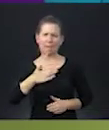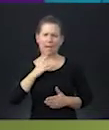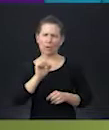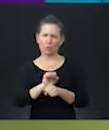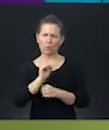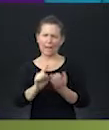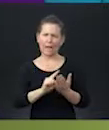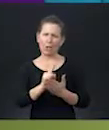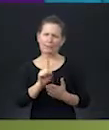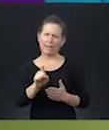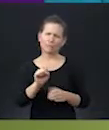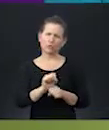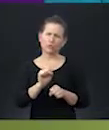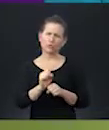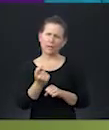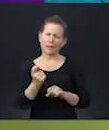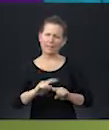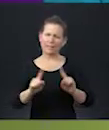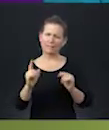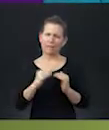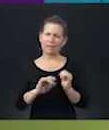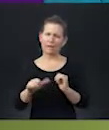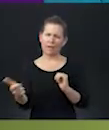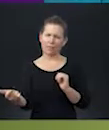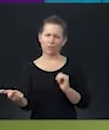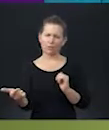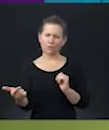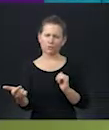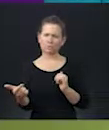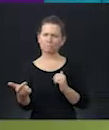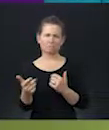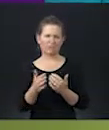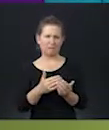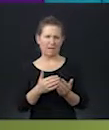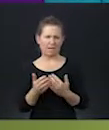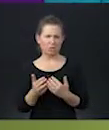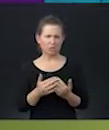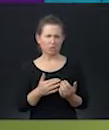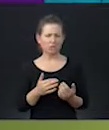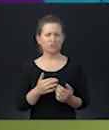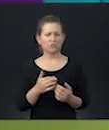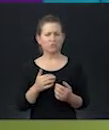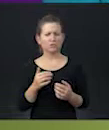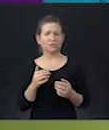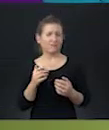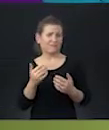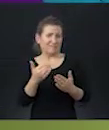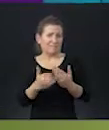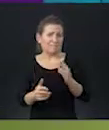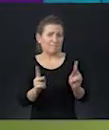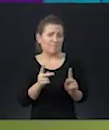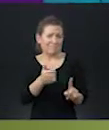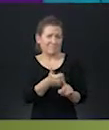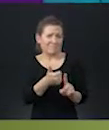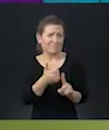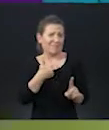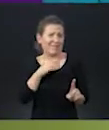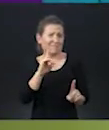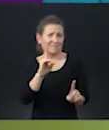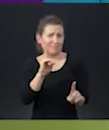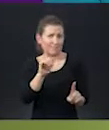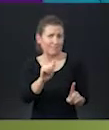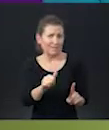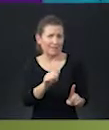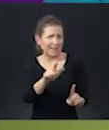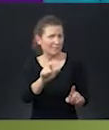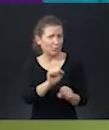have to work different hours than other people, but that doesn't mean very different to me. People without